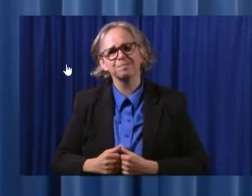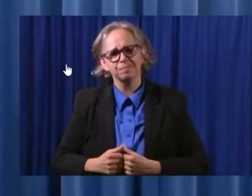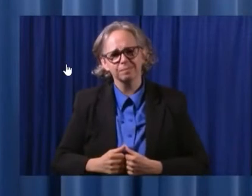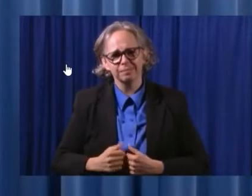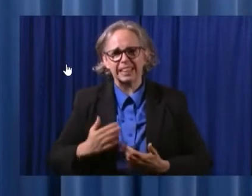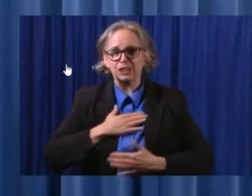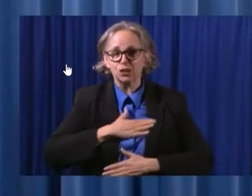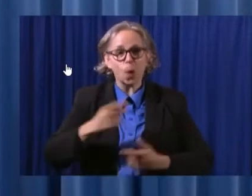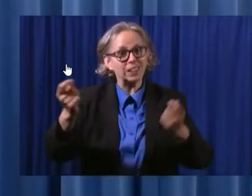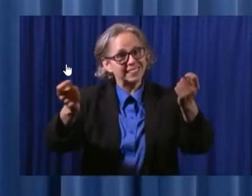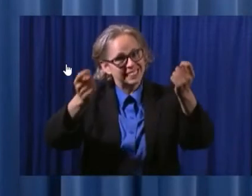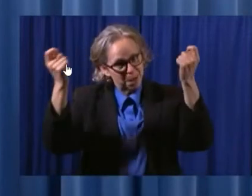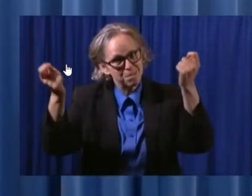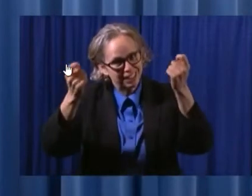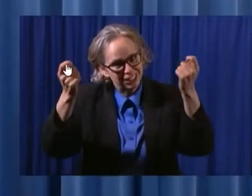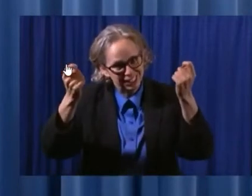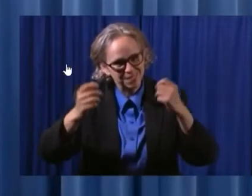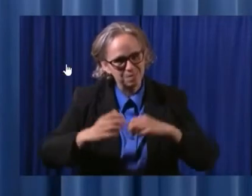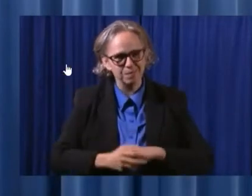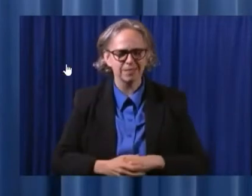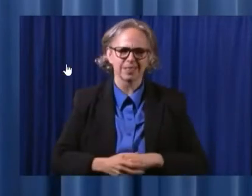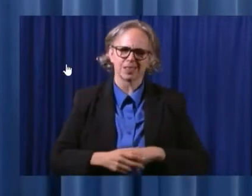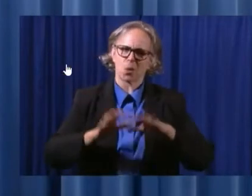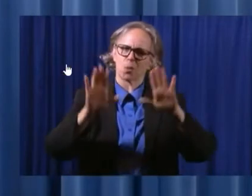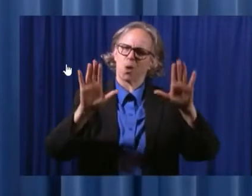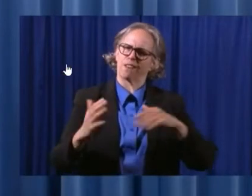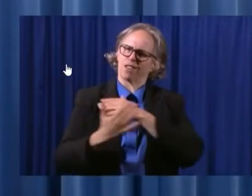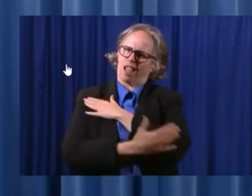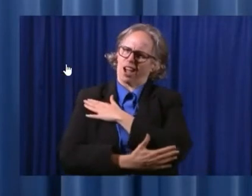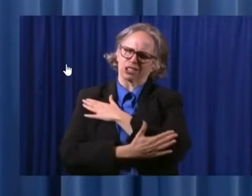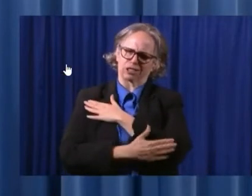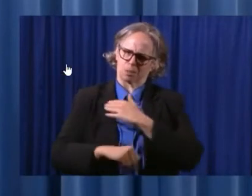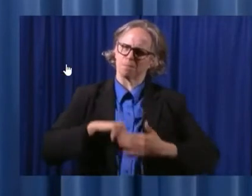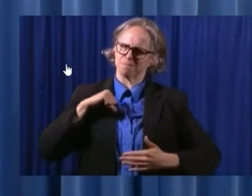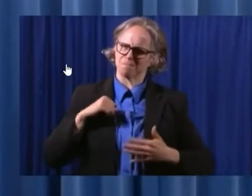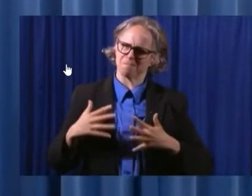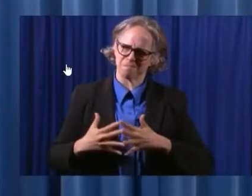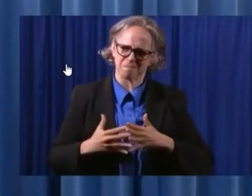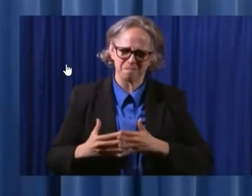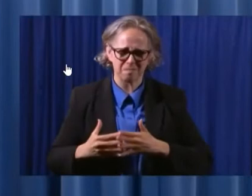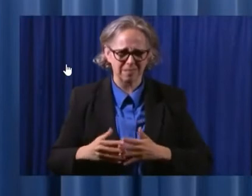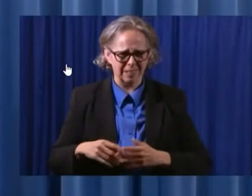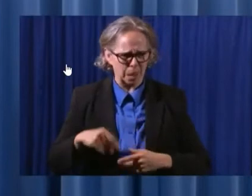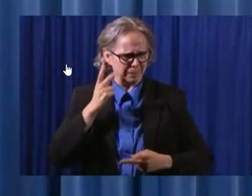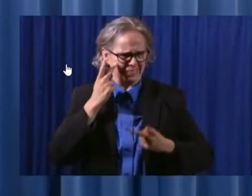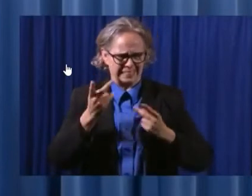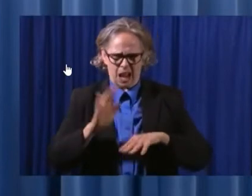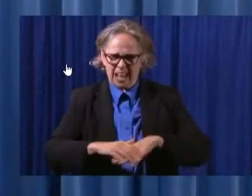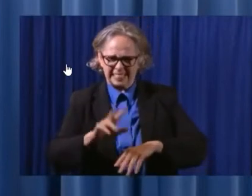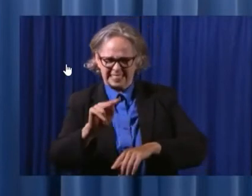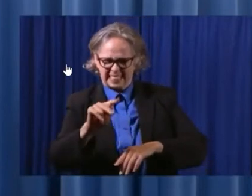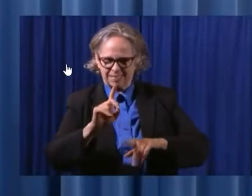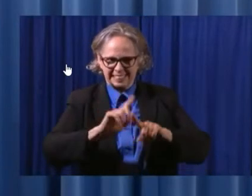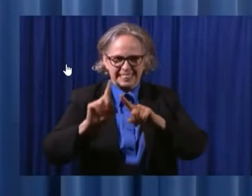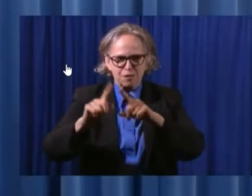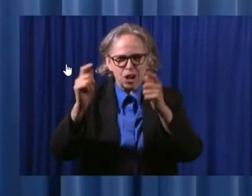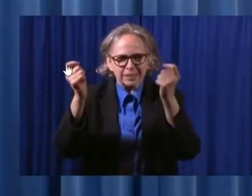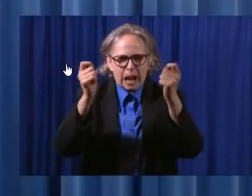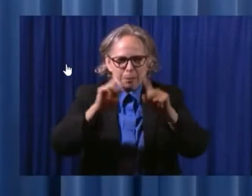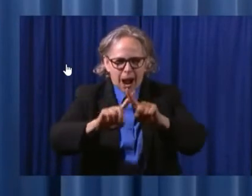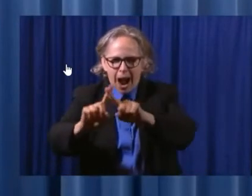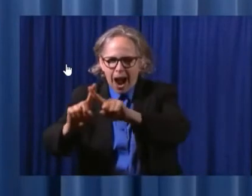our absolutely wonderful country. I've seen some of the things on TV, some of the celebrations that are going to occur,